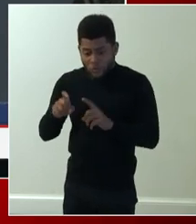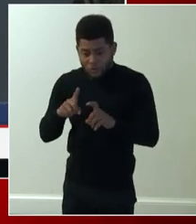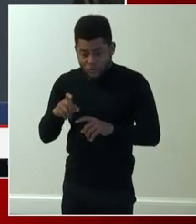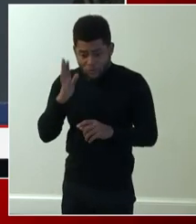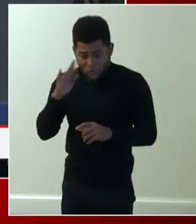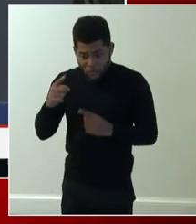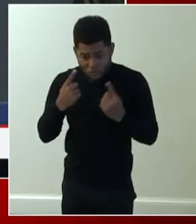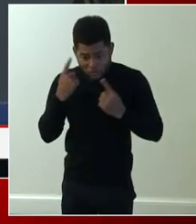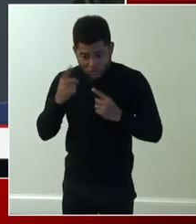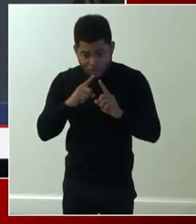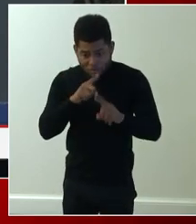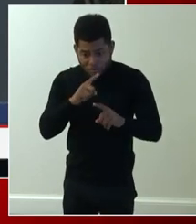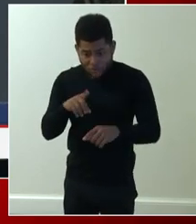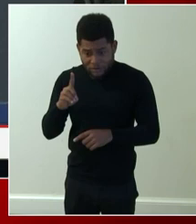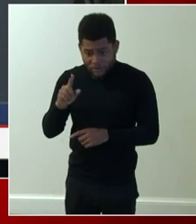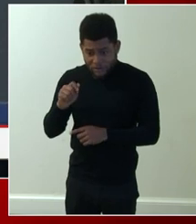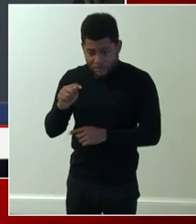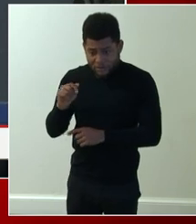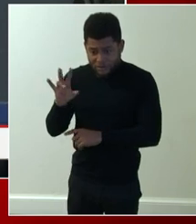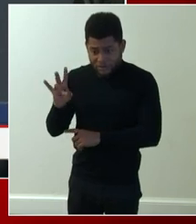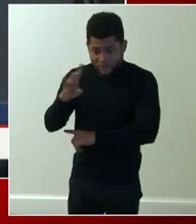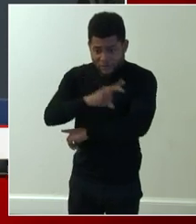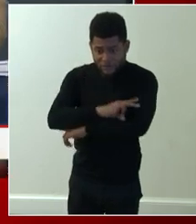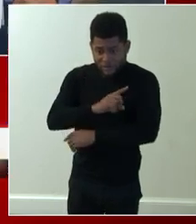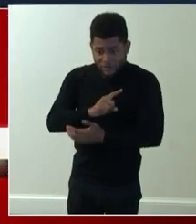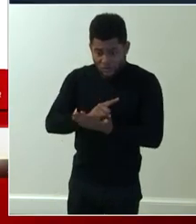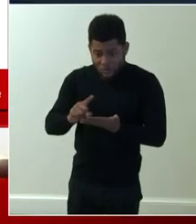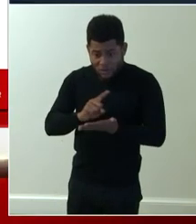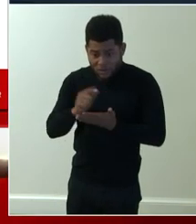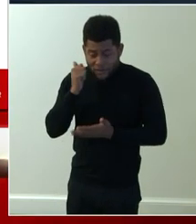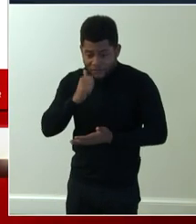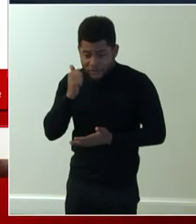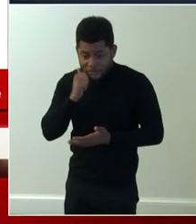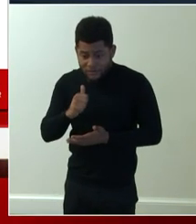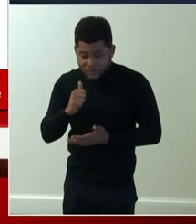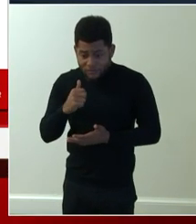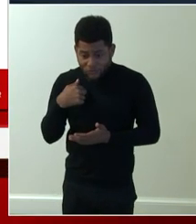7 days a week at this point, considering some of the interest in the numbers?